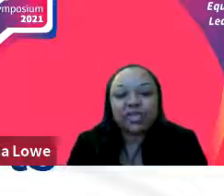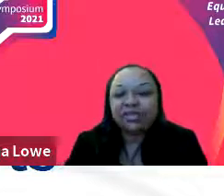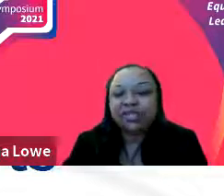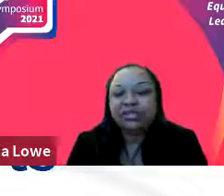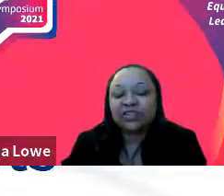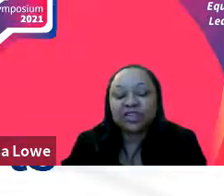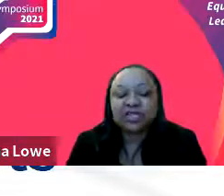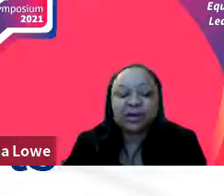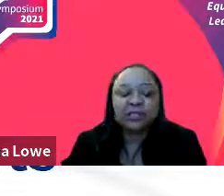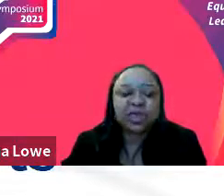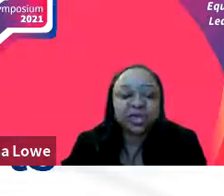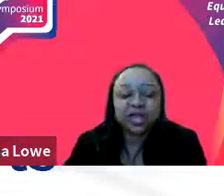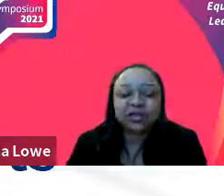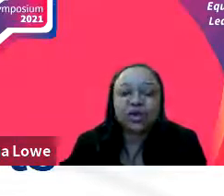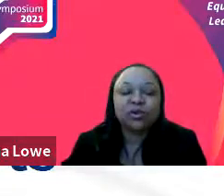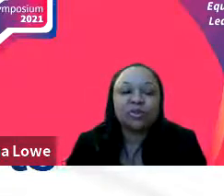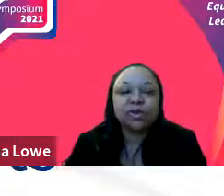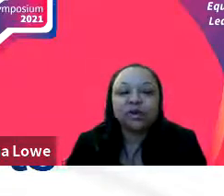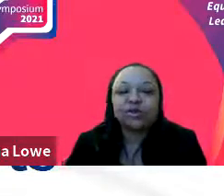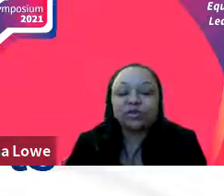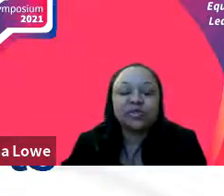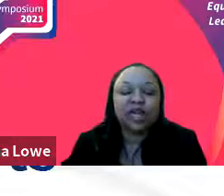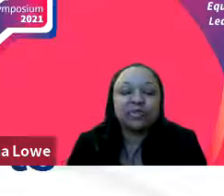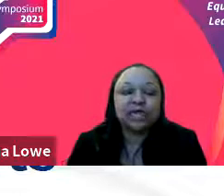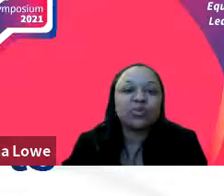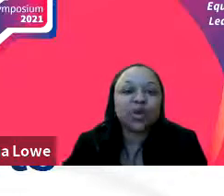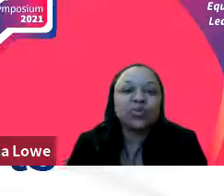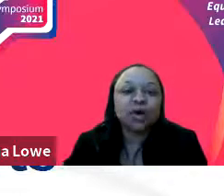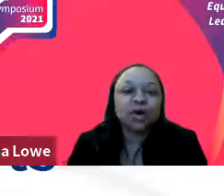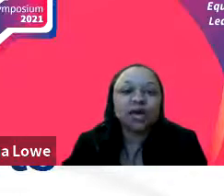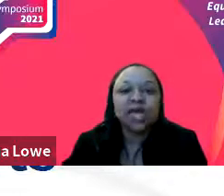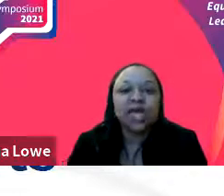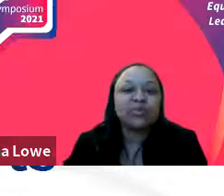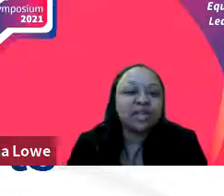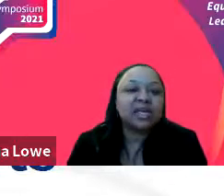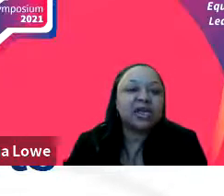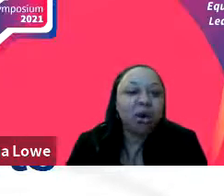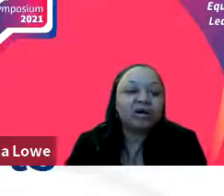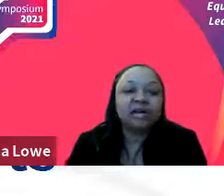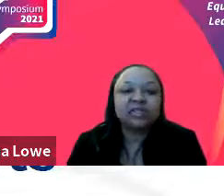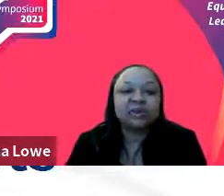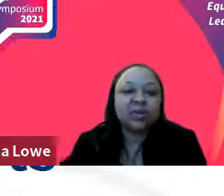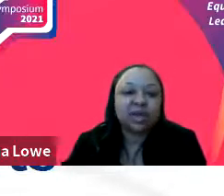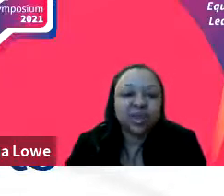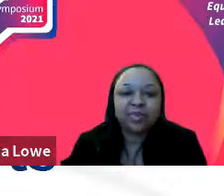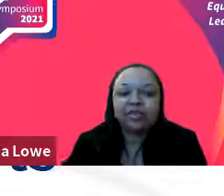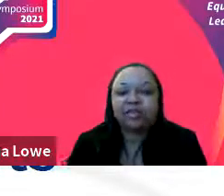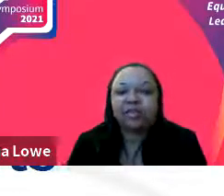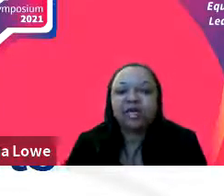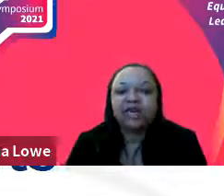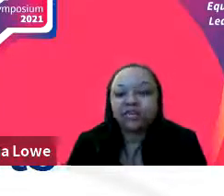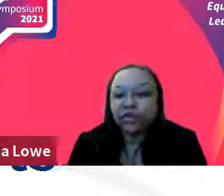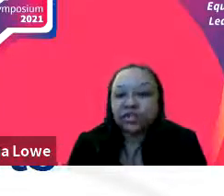to see the state of the system that Chancellor Oakley put out to give an update on where we are in meeting all of these core